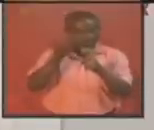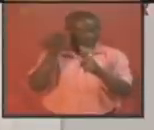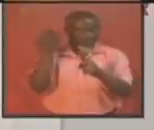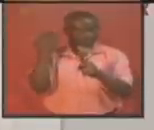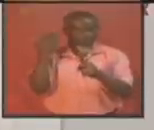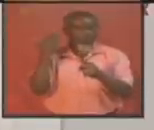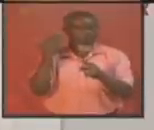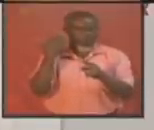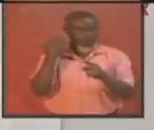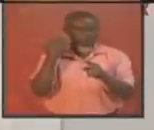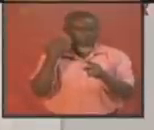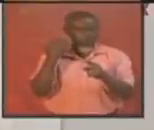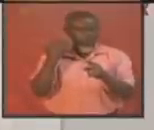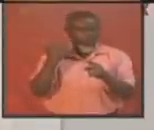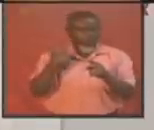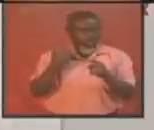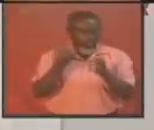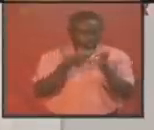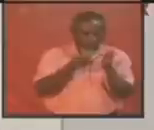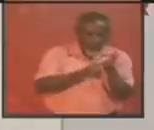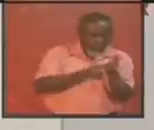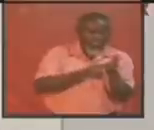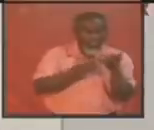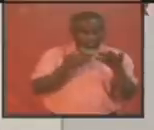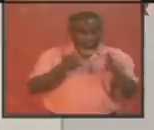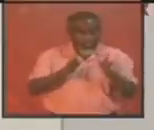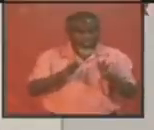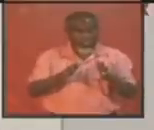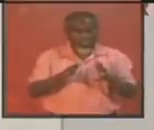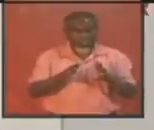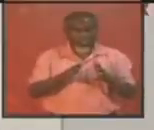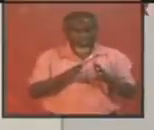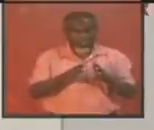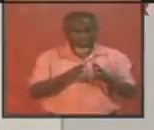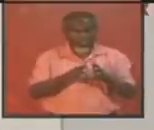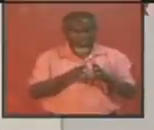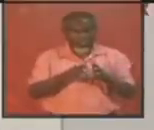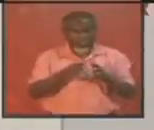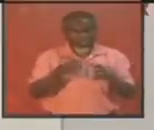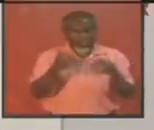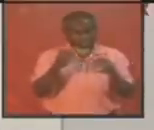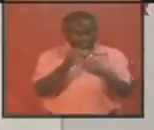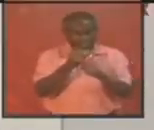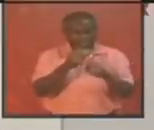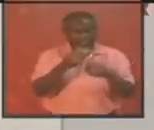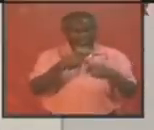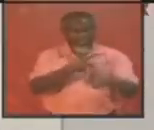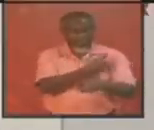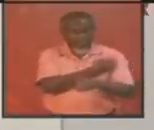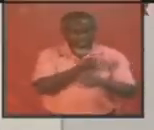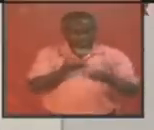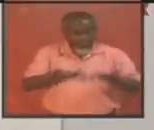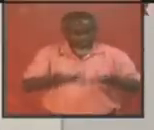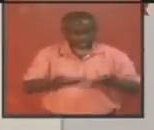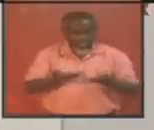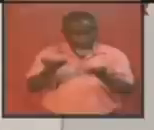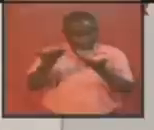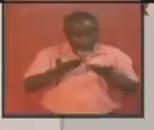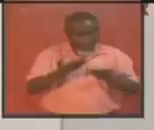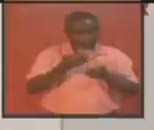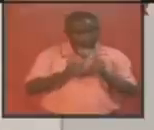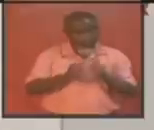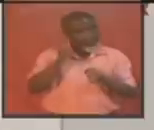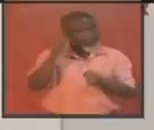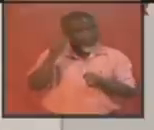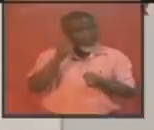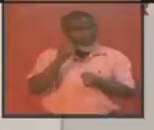for generous supply of vaccines to the people of this country. I think more recently, and we need to be